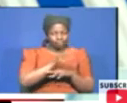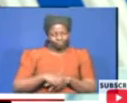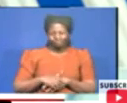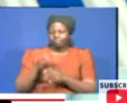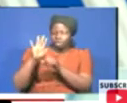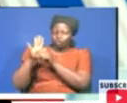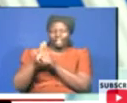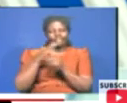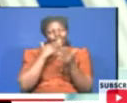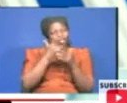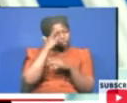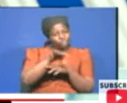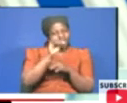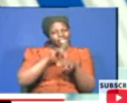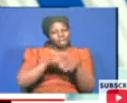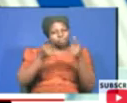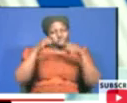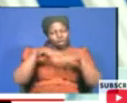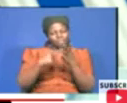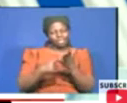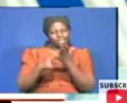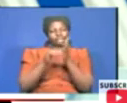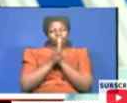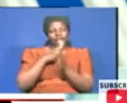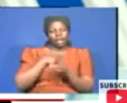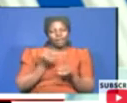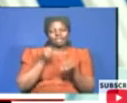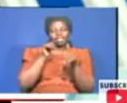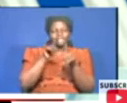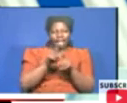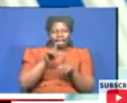and discuss to us with our sister Teresia Mbugwa. Thank you very much indeed.